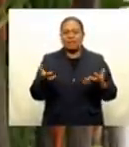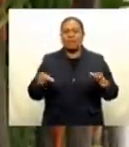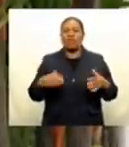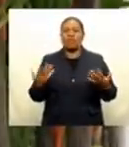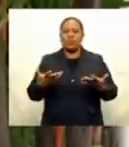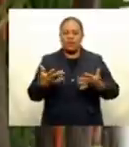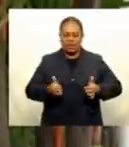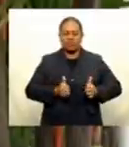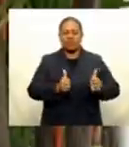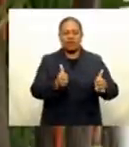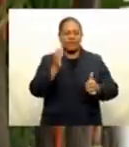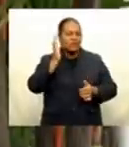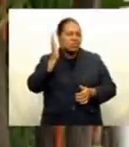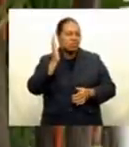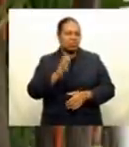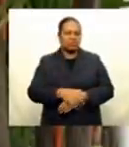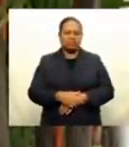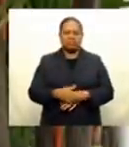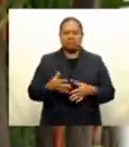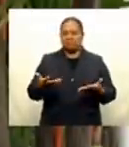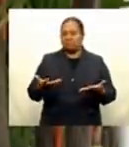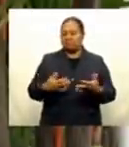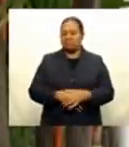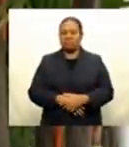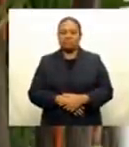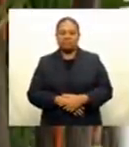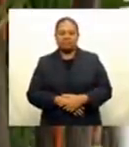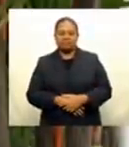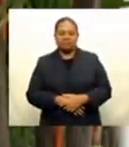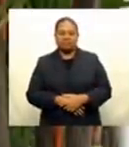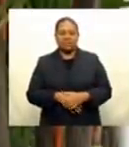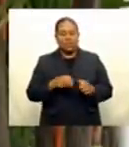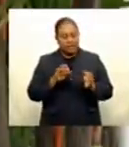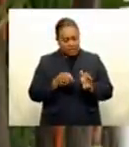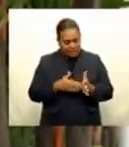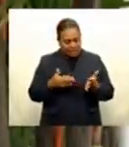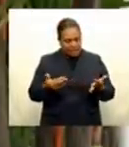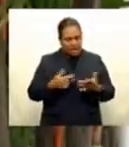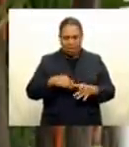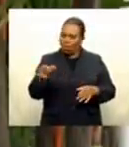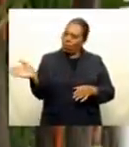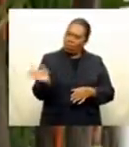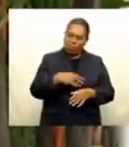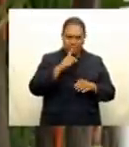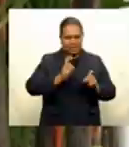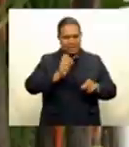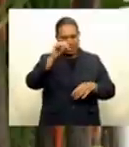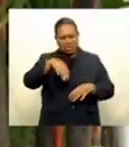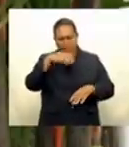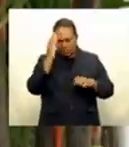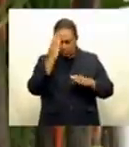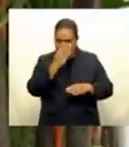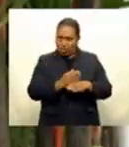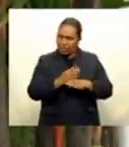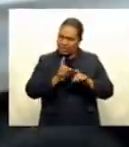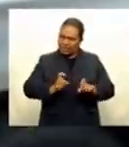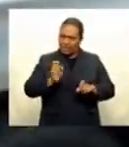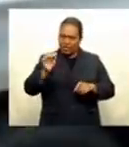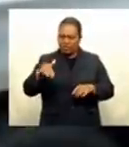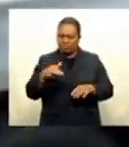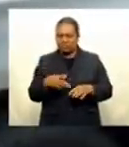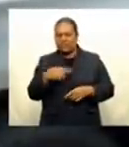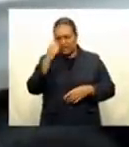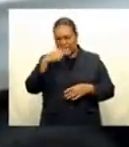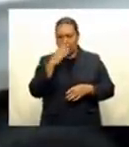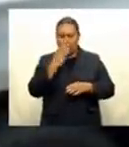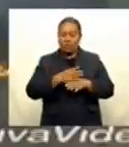main income source and their livelihood. At the moment, everybody is home, just hoping, fingers crossed, if they can operate again.